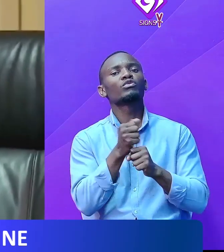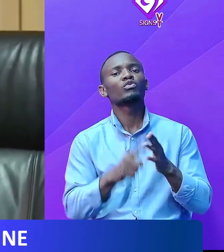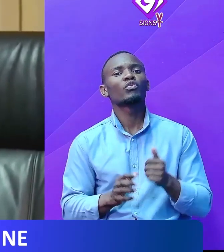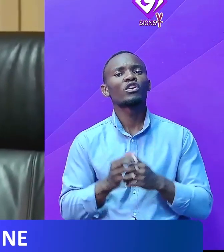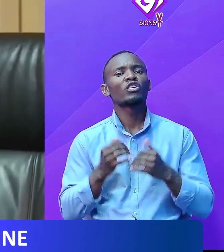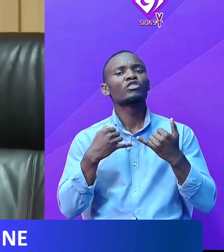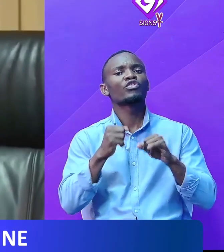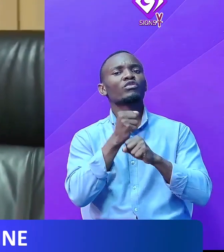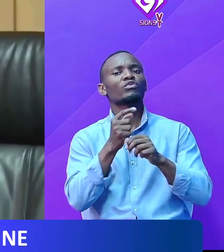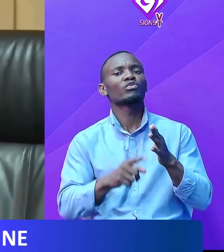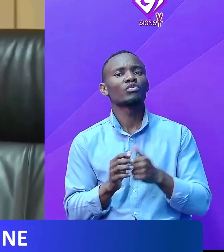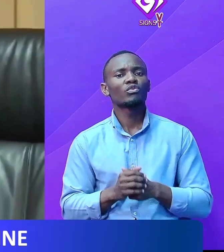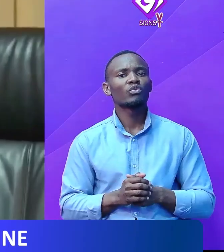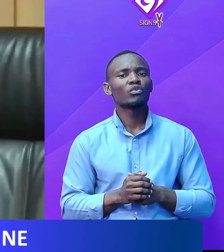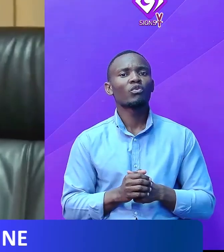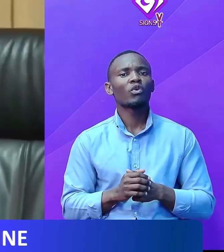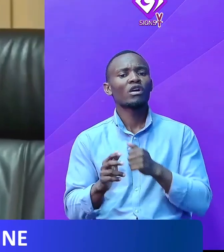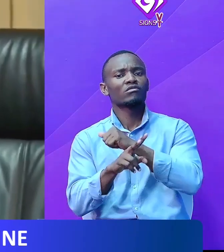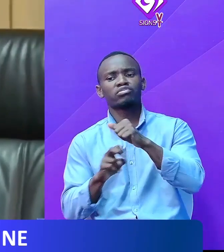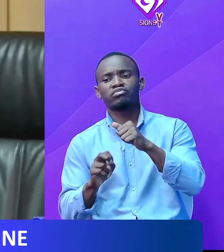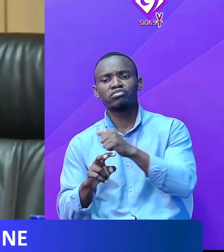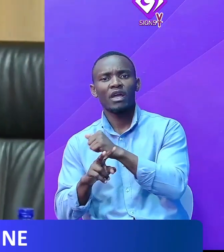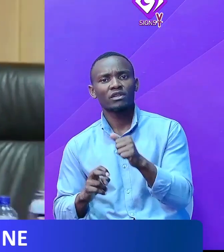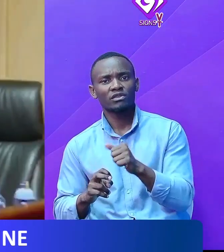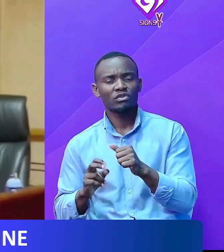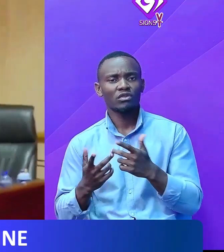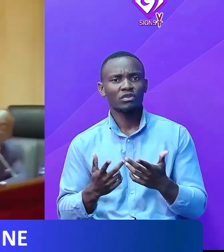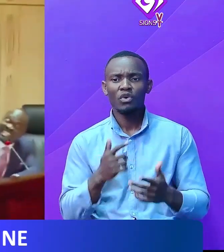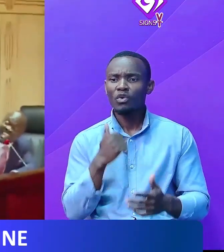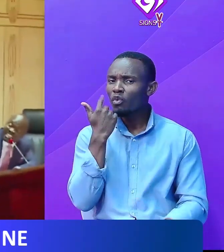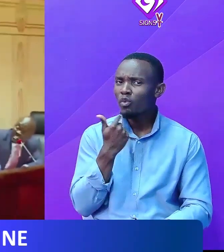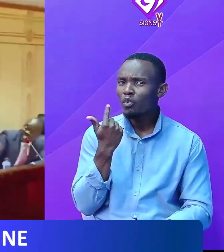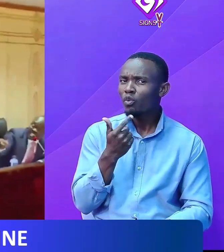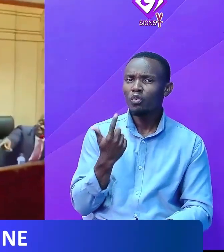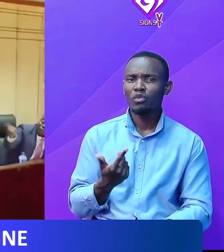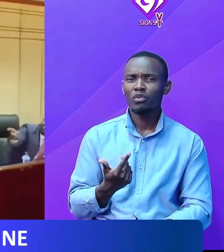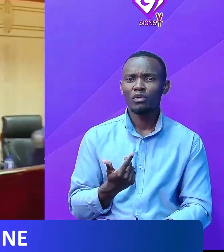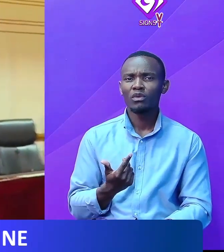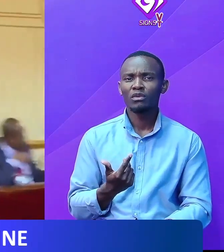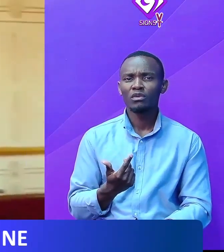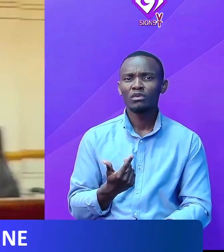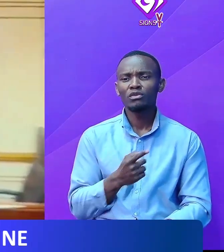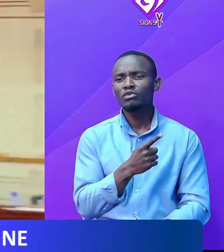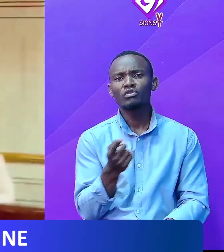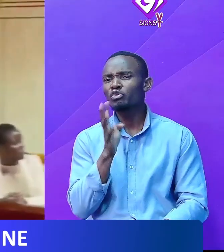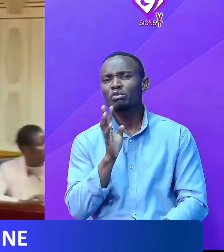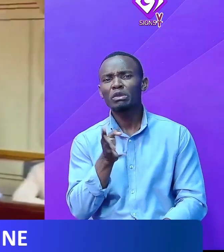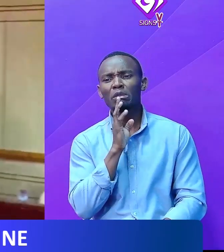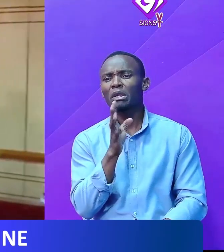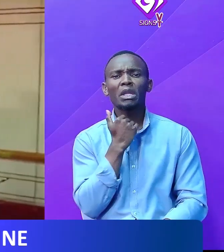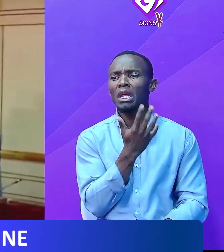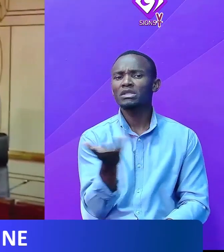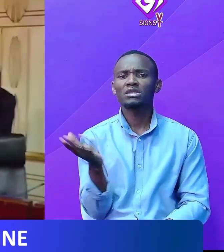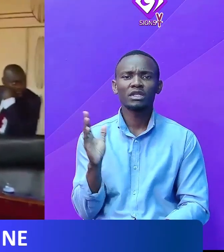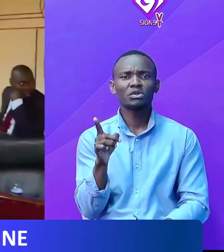of Health. Who is extorting you? You are extorting the Minister of Health. Who is extorting you? Nonsense is what you've been selling out here. We will